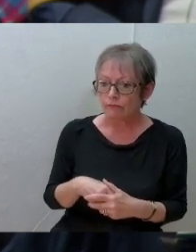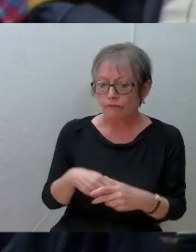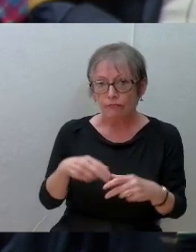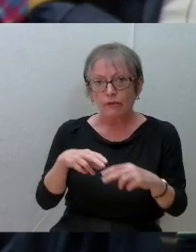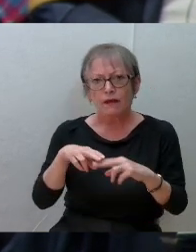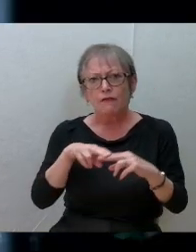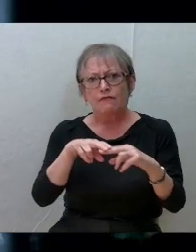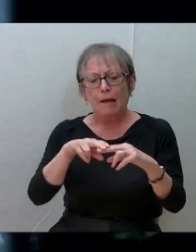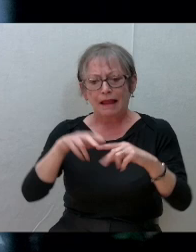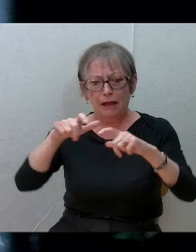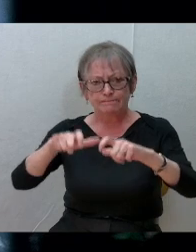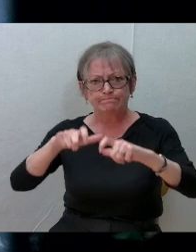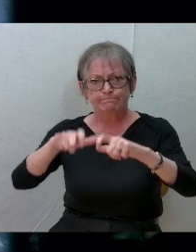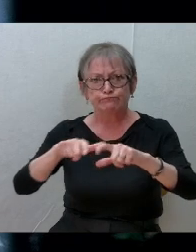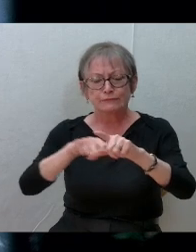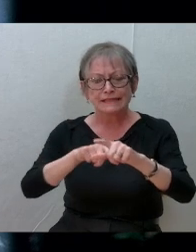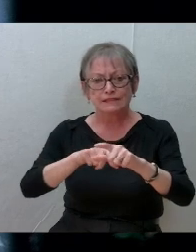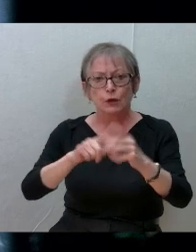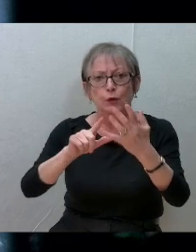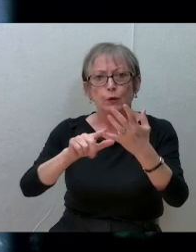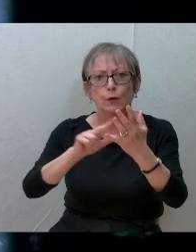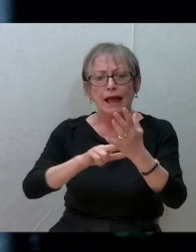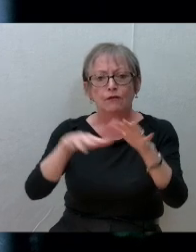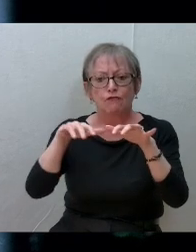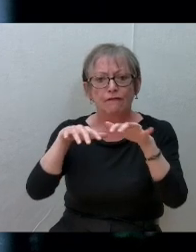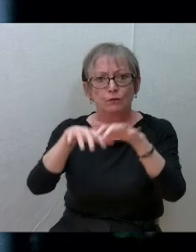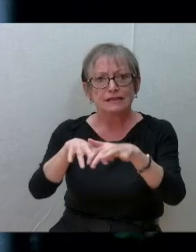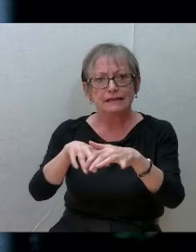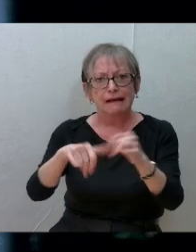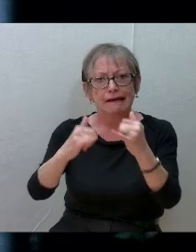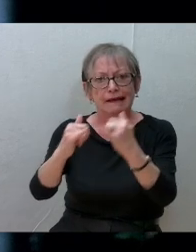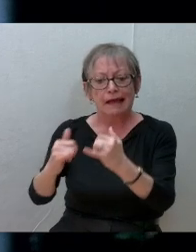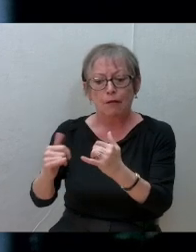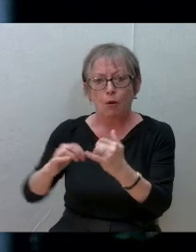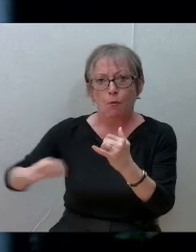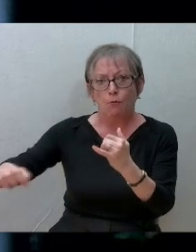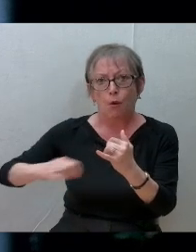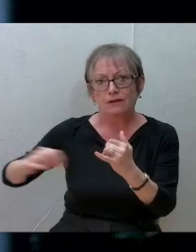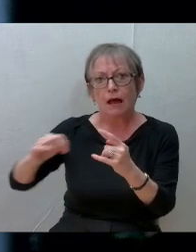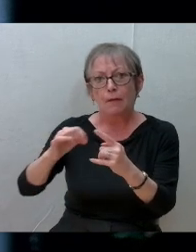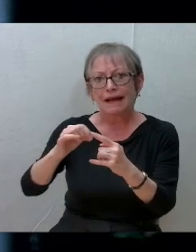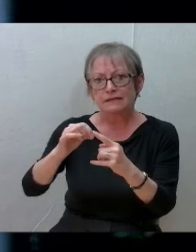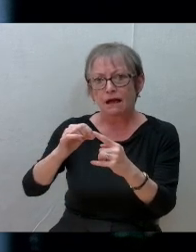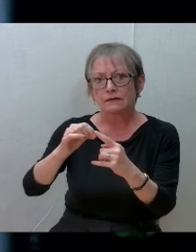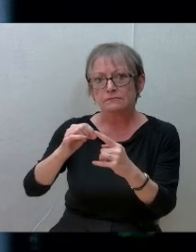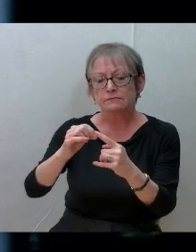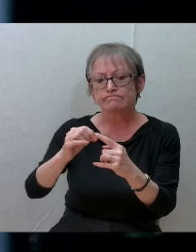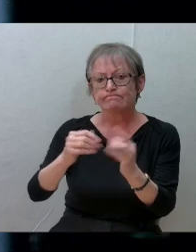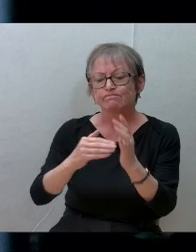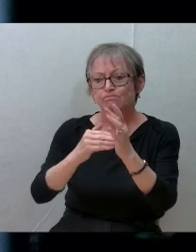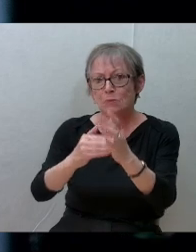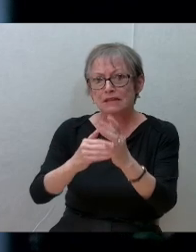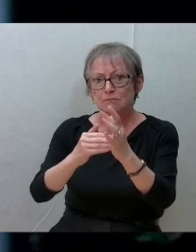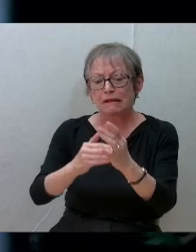for years in a United Nations refugee camp on the border with Pakistan, with millions of